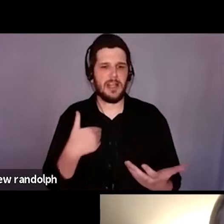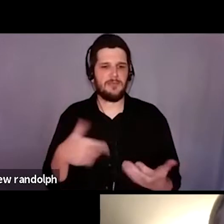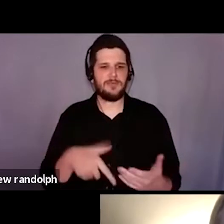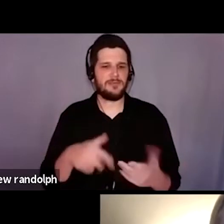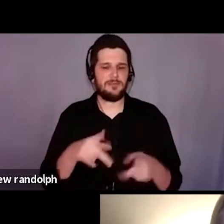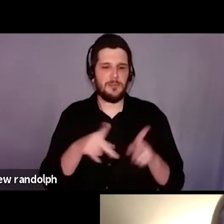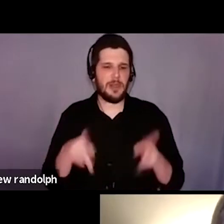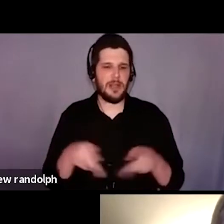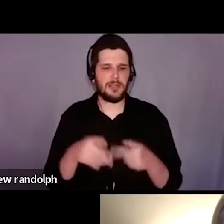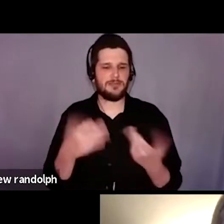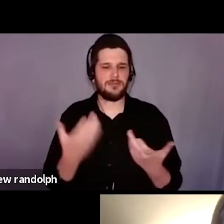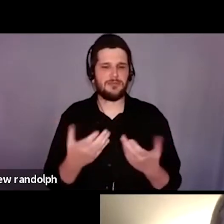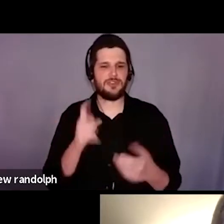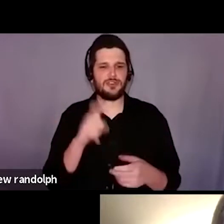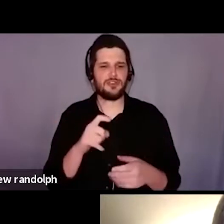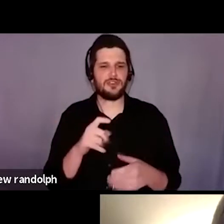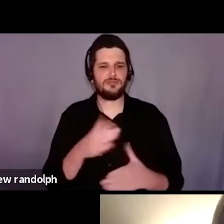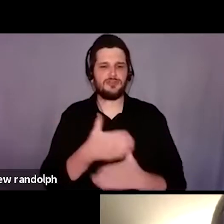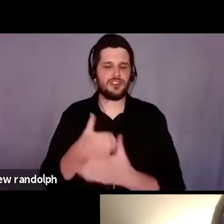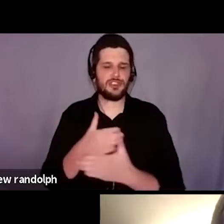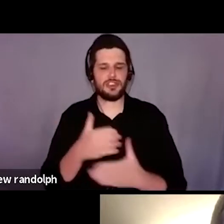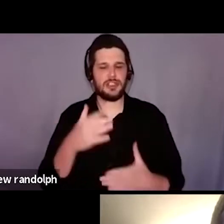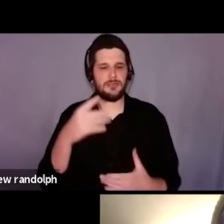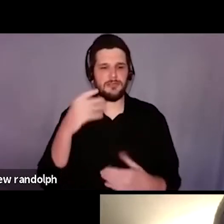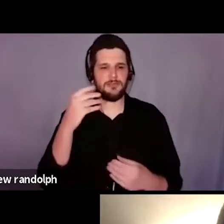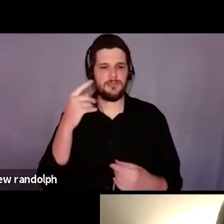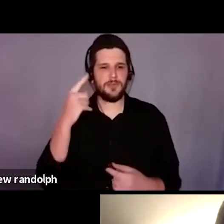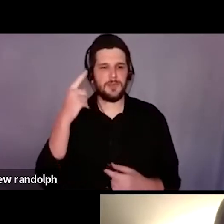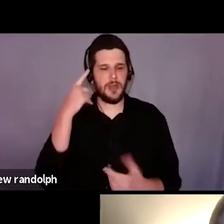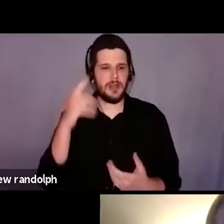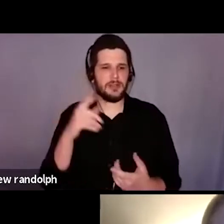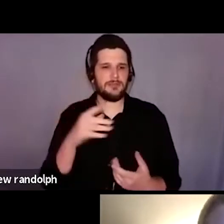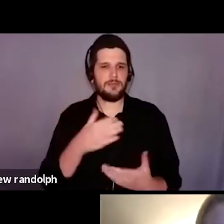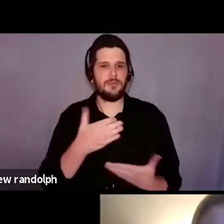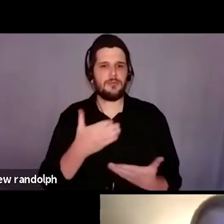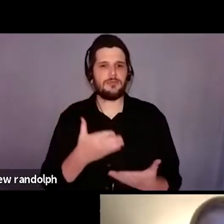well share those thoughts and bring some light to